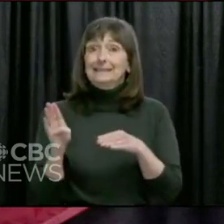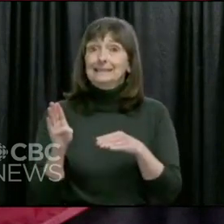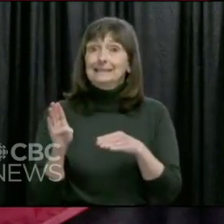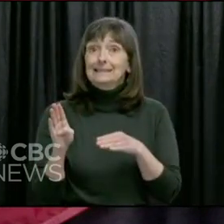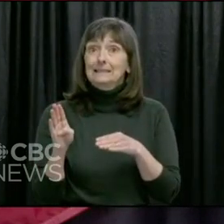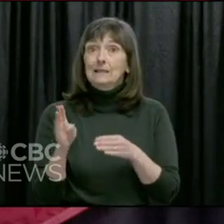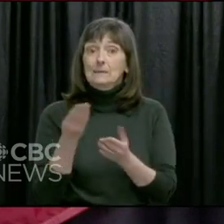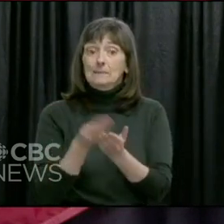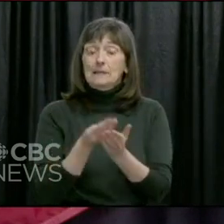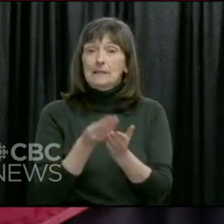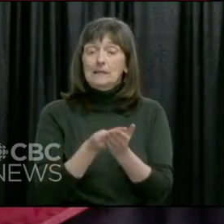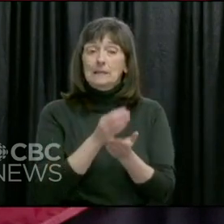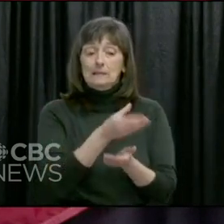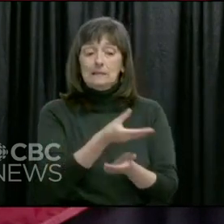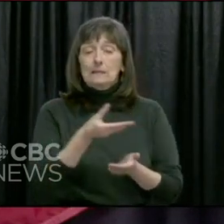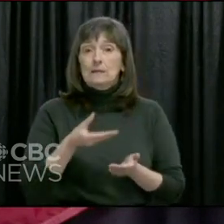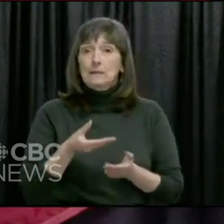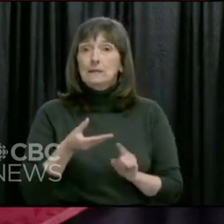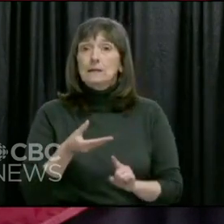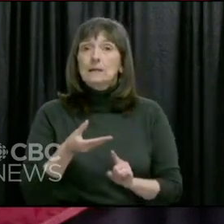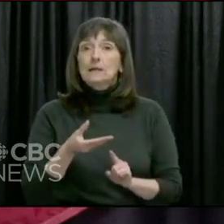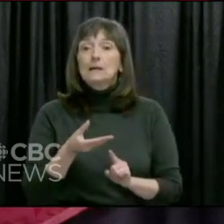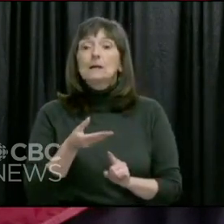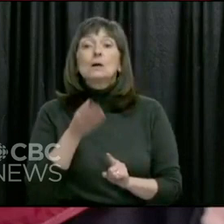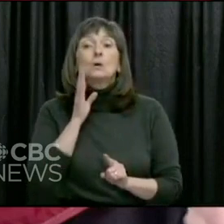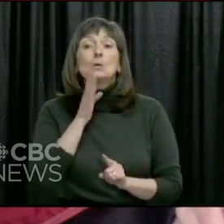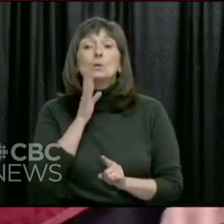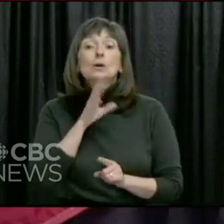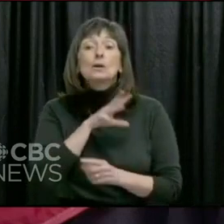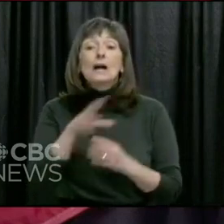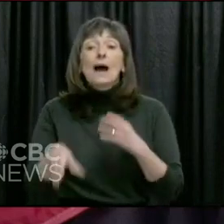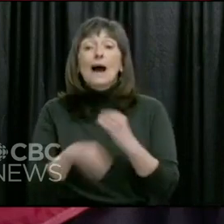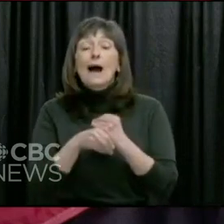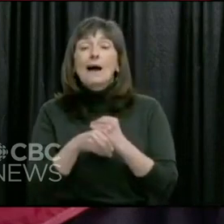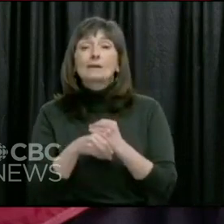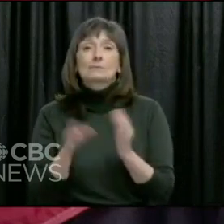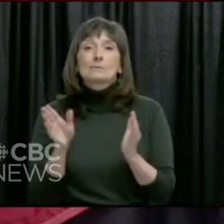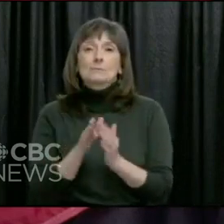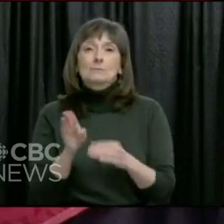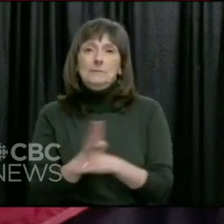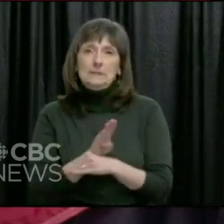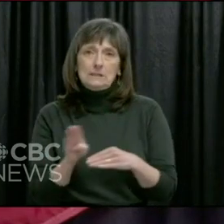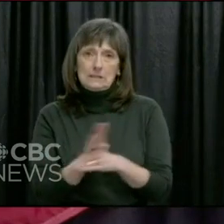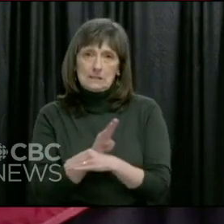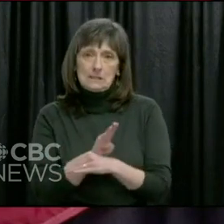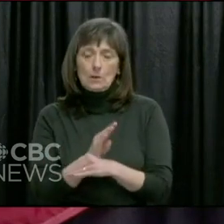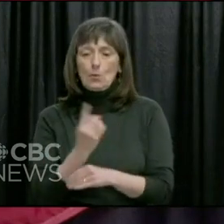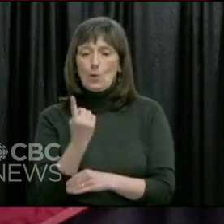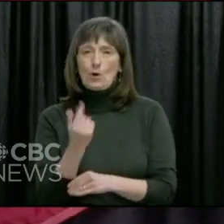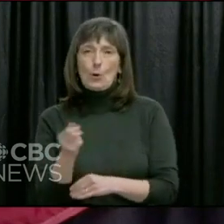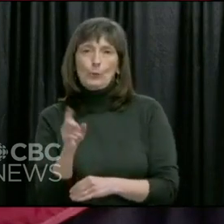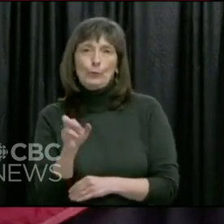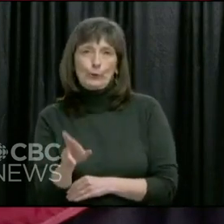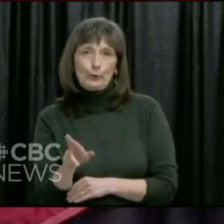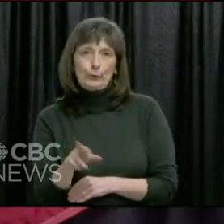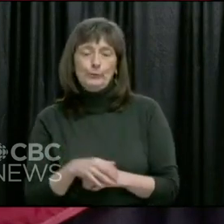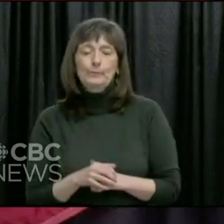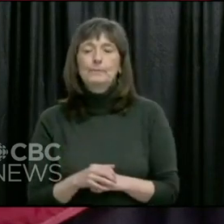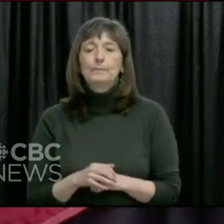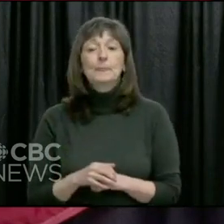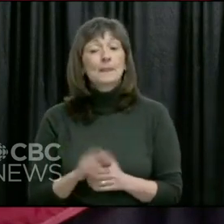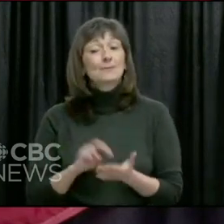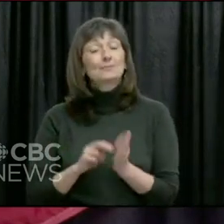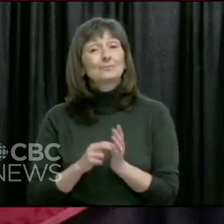will include many owner-operated small businesses. And this support will allow more small businesses